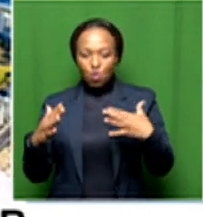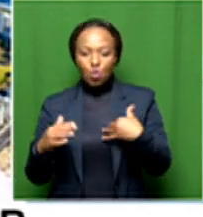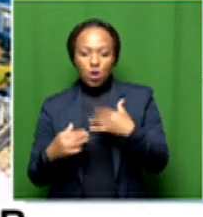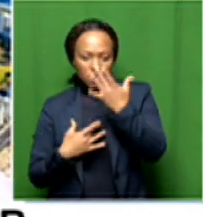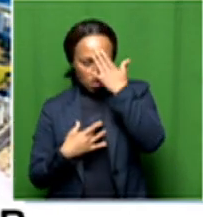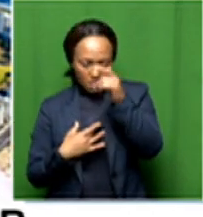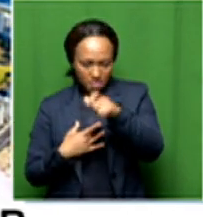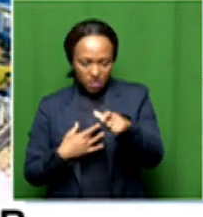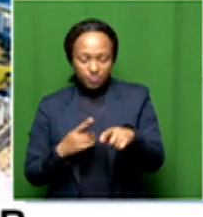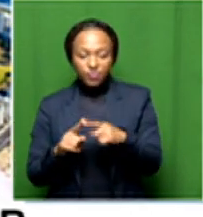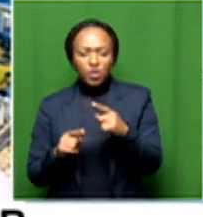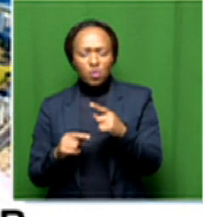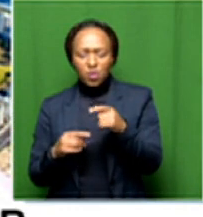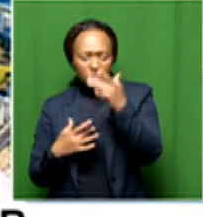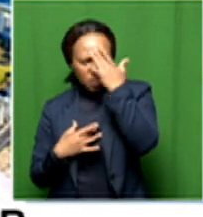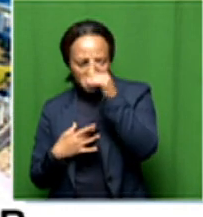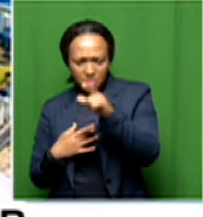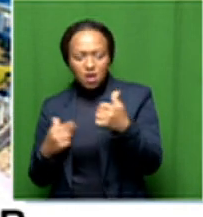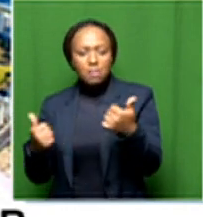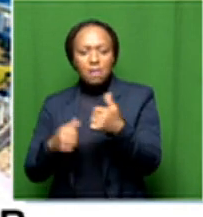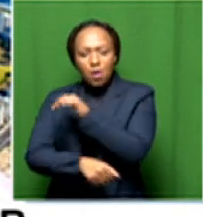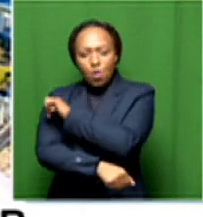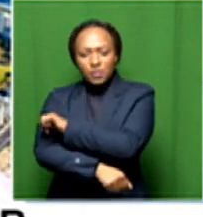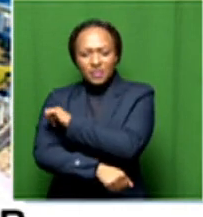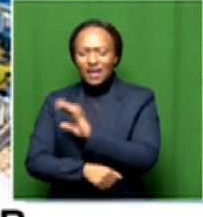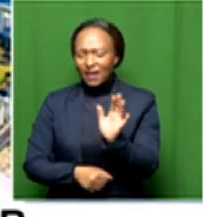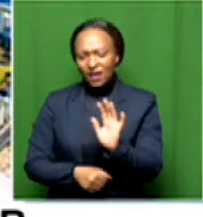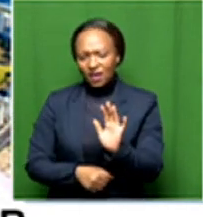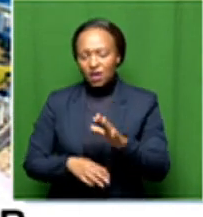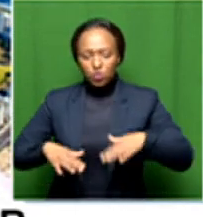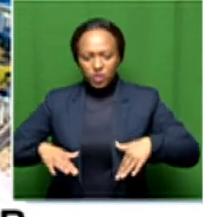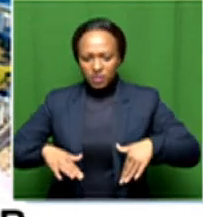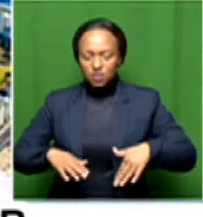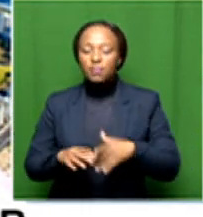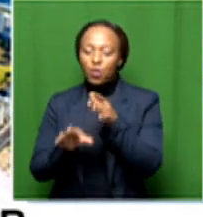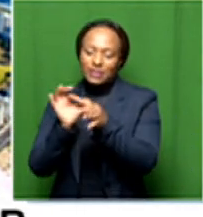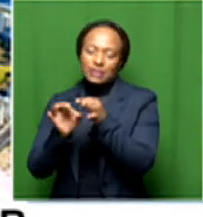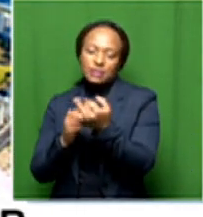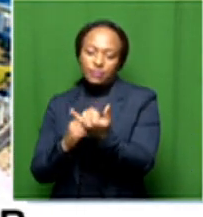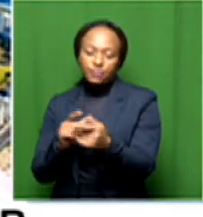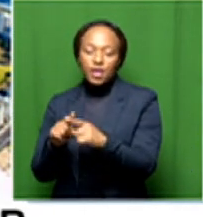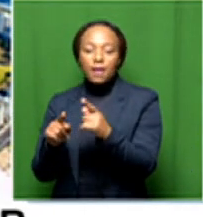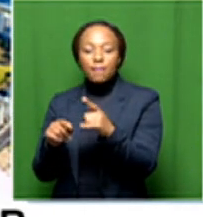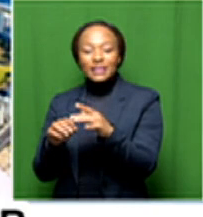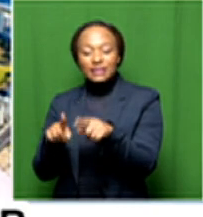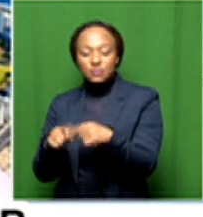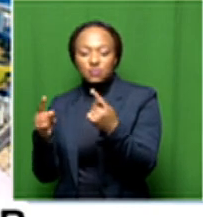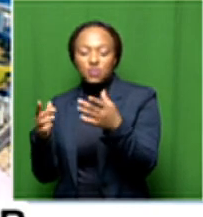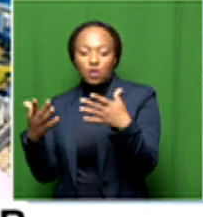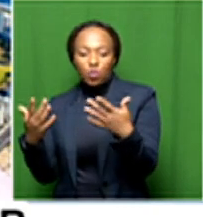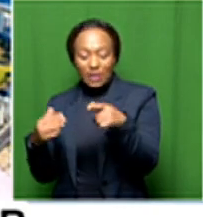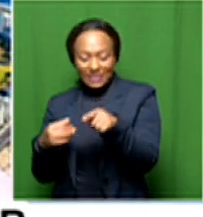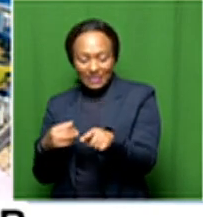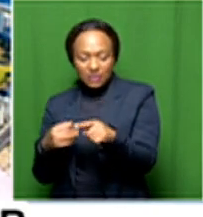patients. In other words, these are not patients that are already hospitalized, and I'll talk a little bit about that just now. But the other fundamental difference is that ours is the